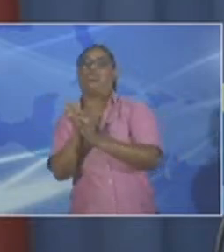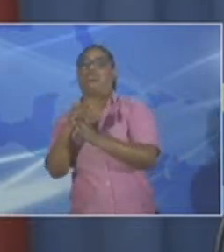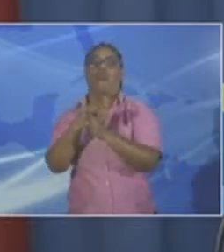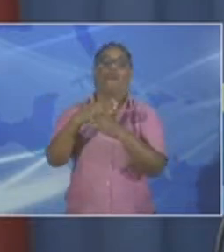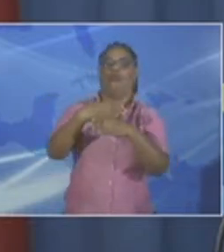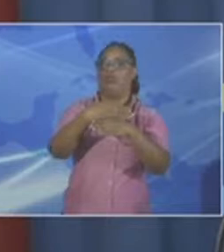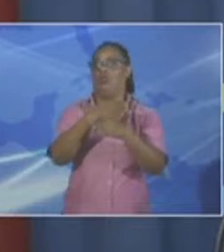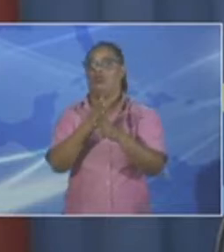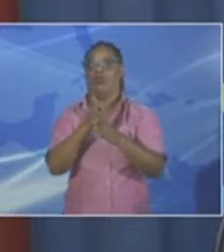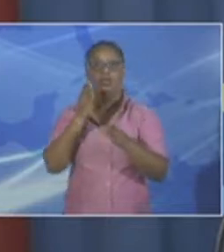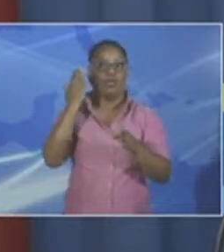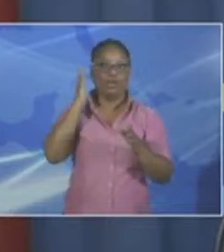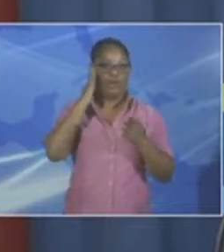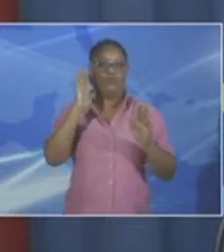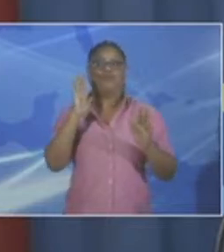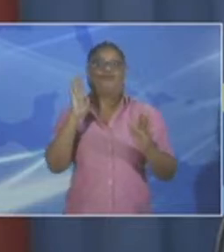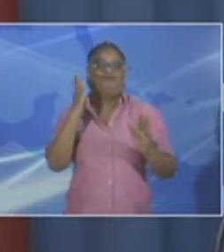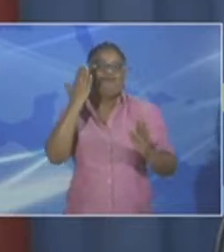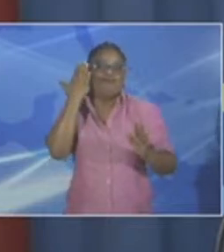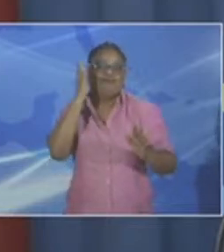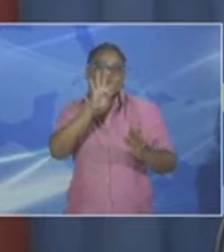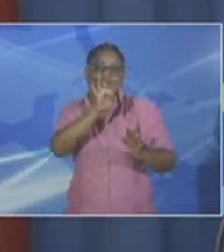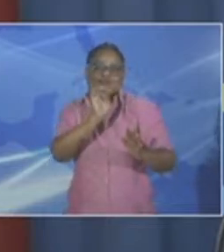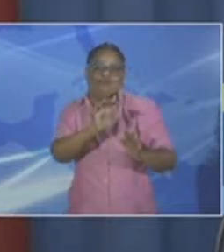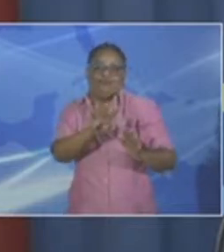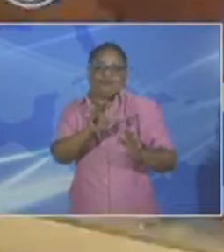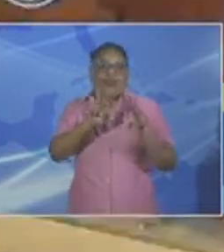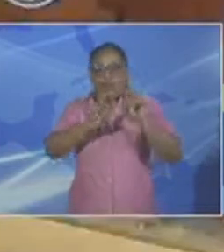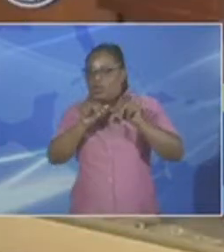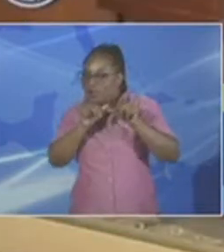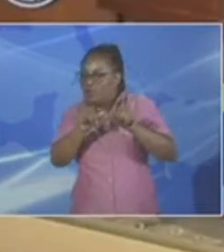So, more or less, hopefully that answers that bit.